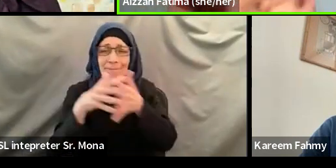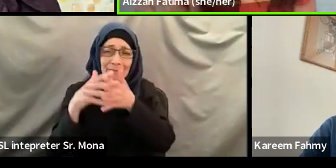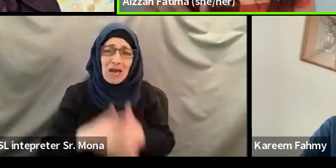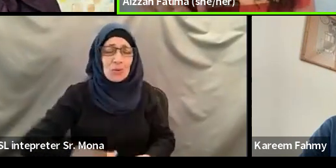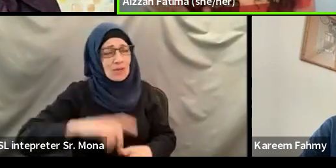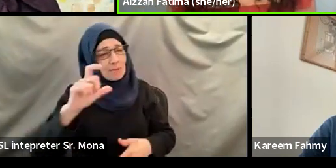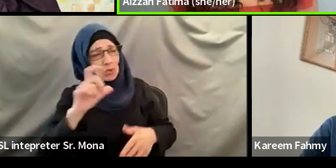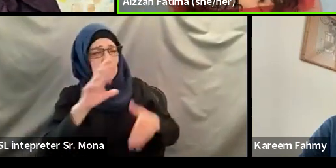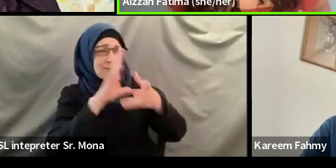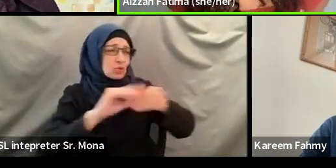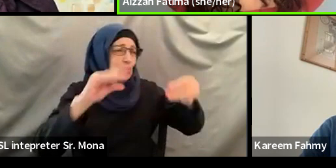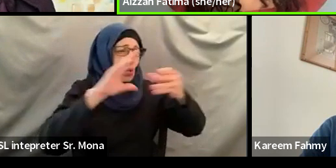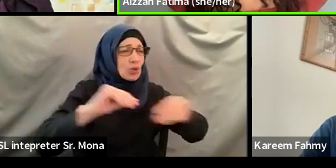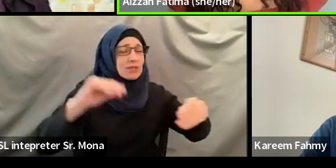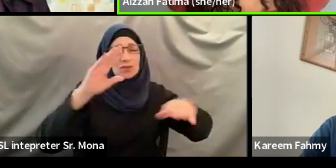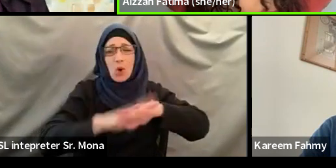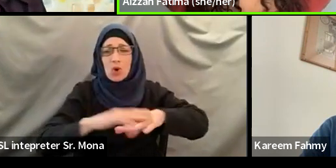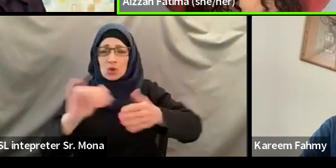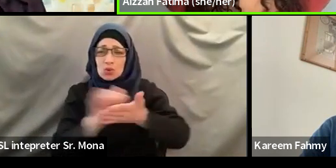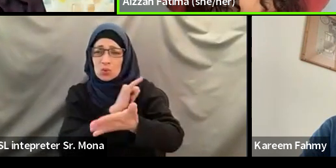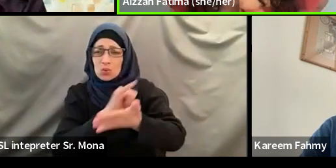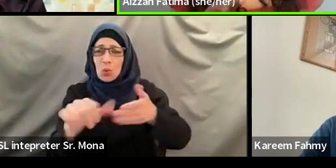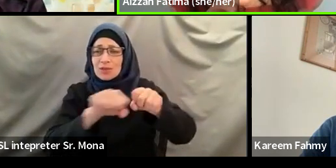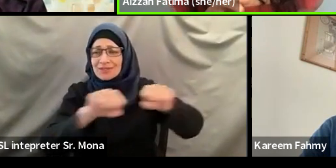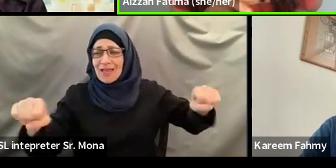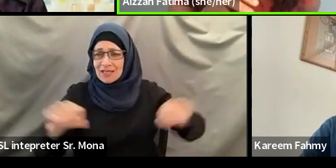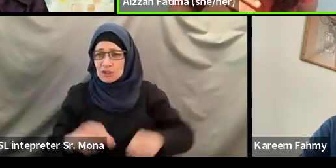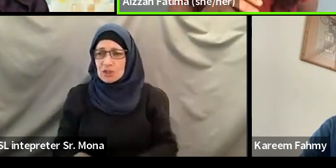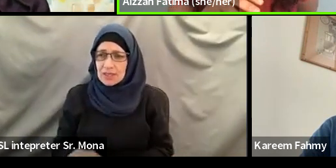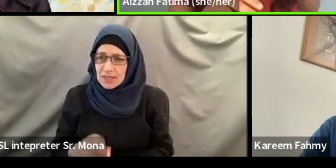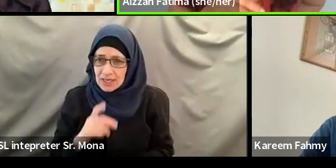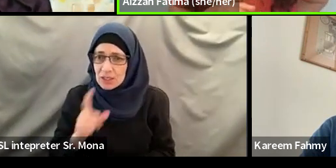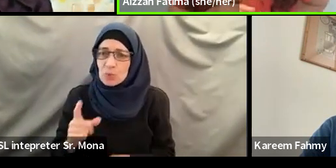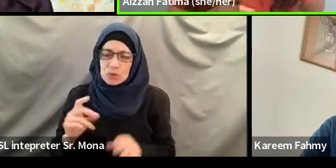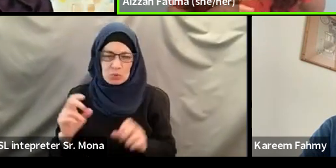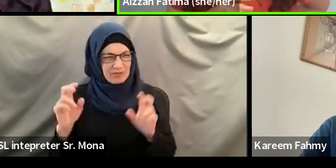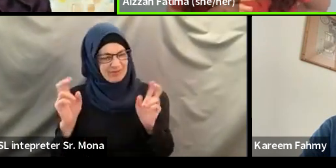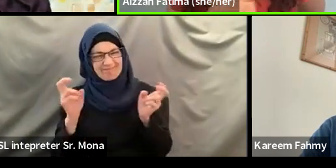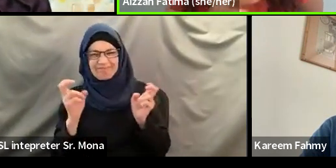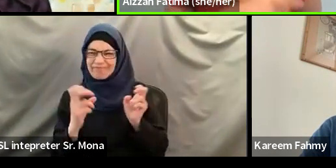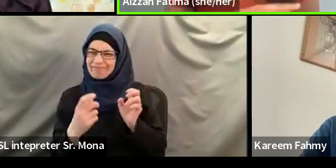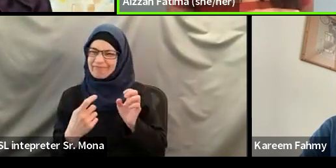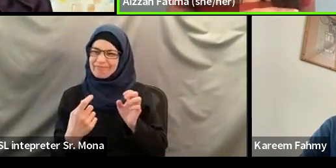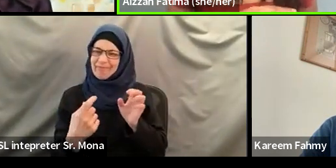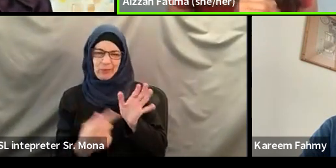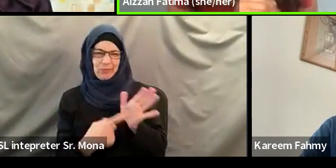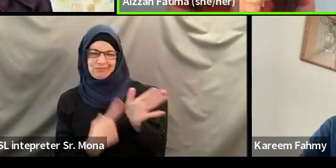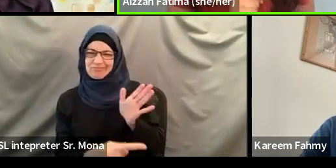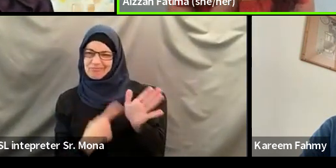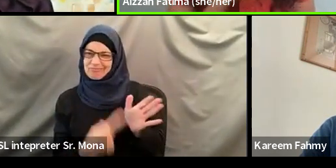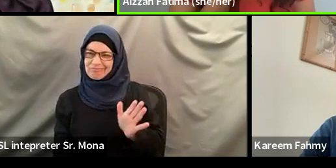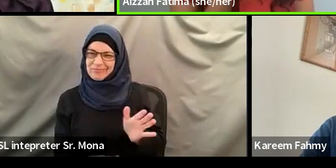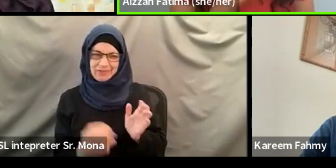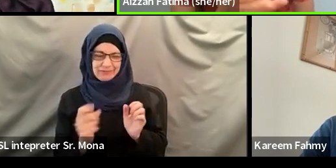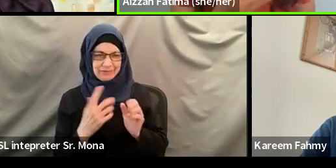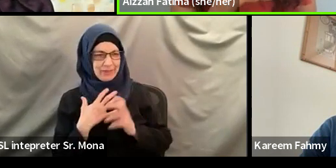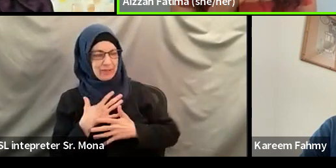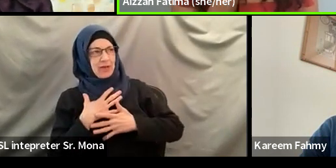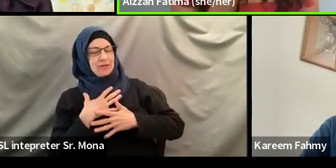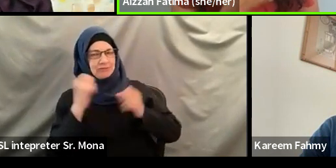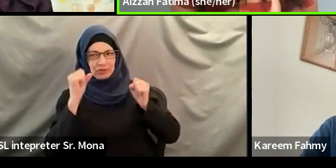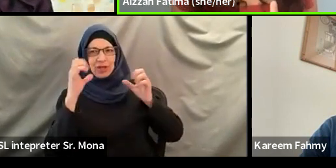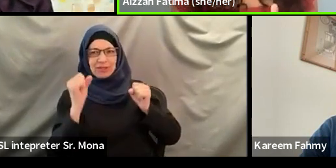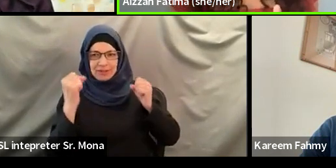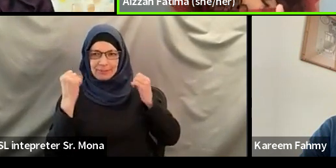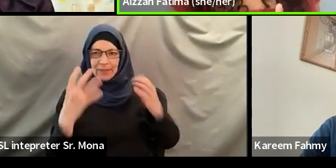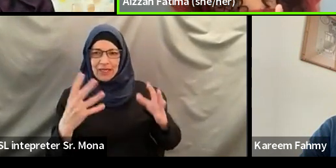stories on a New York stage. And it was very scandalous in a lot of ways for the Muslim community, because some people